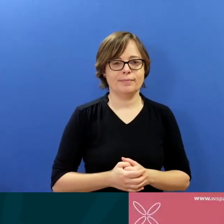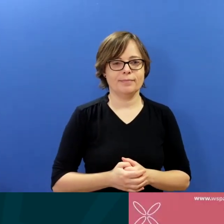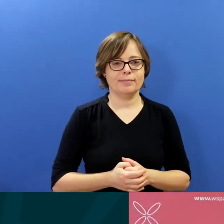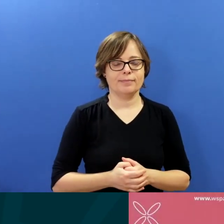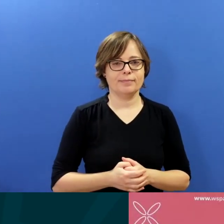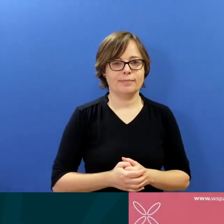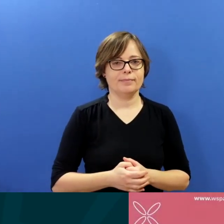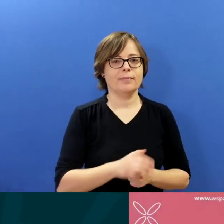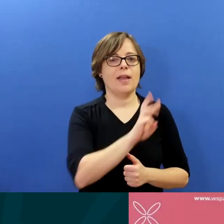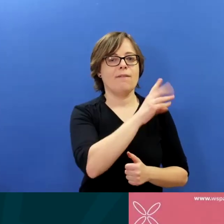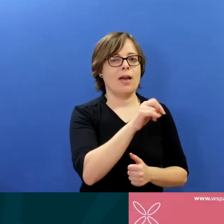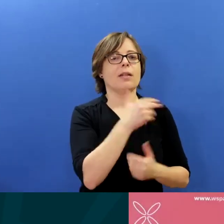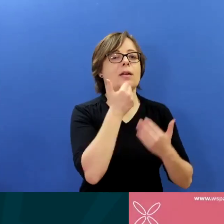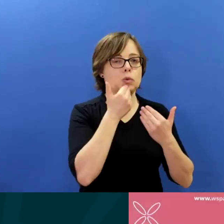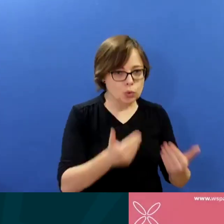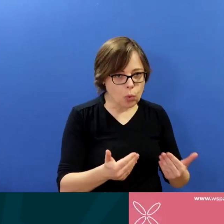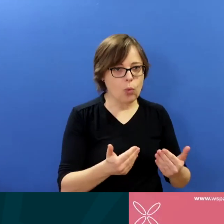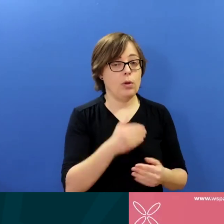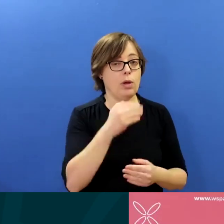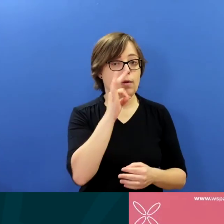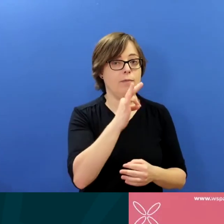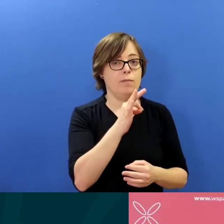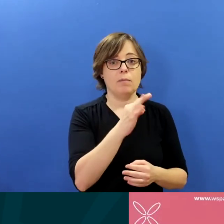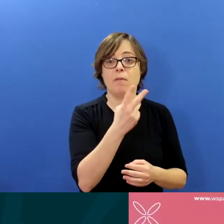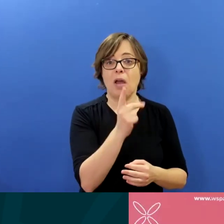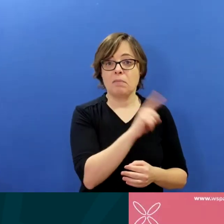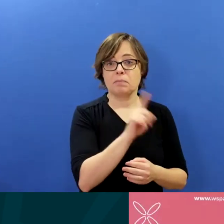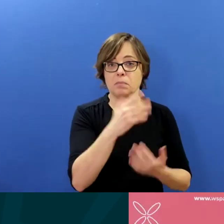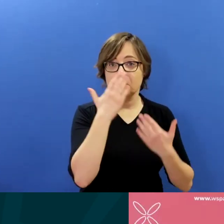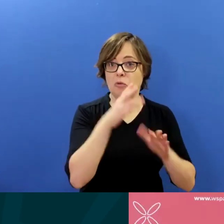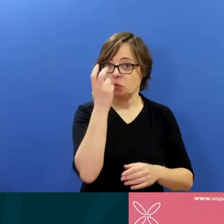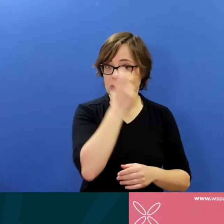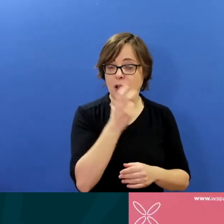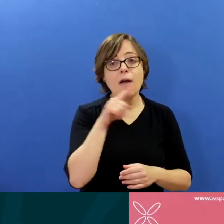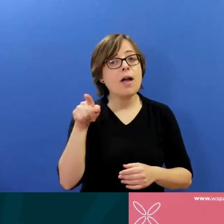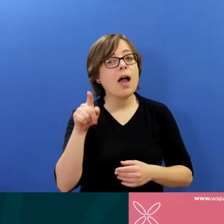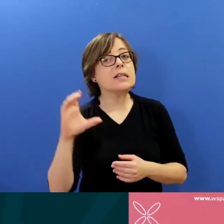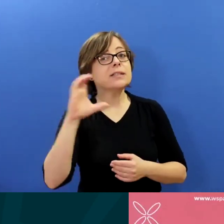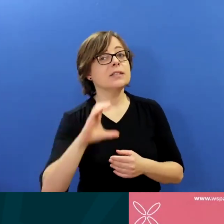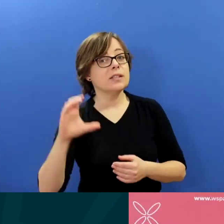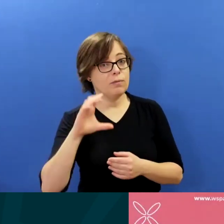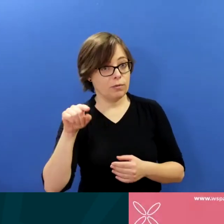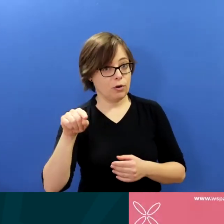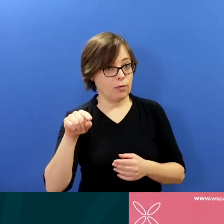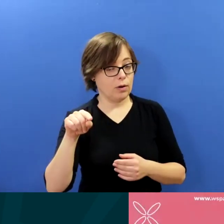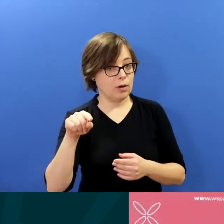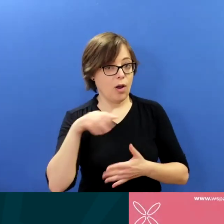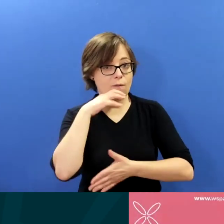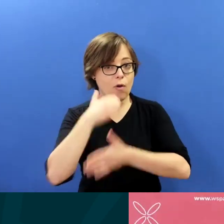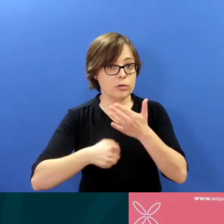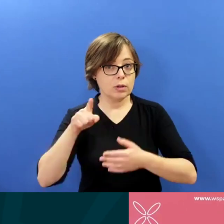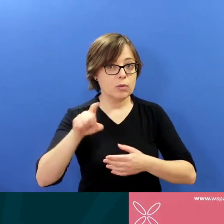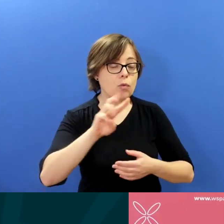Dziękuję Ci, Wernerze, za bardzo interesujące pokazanie. Thank you very much, Werner, for this very interesting, showing this very interesting aspect,